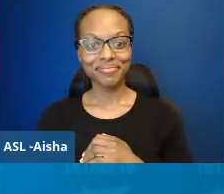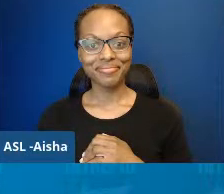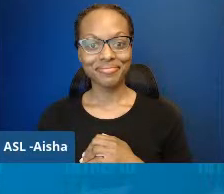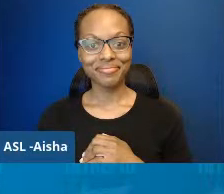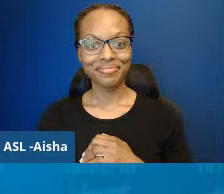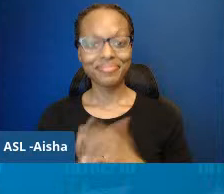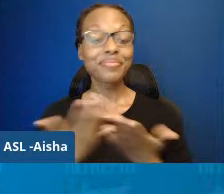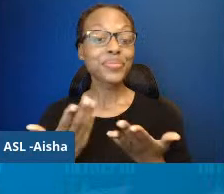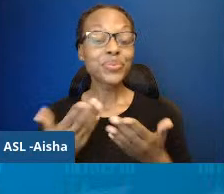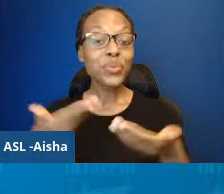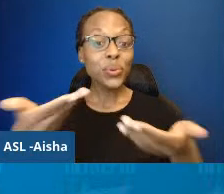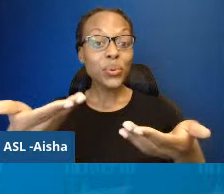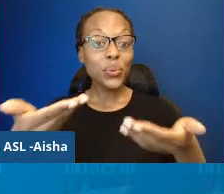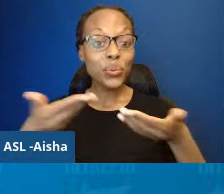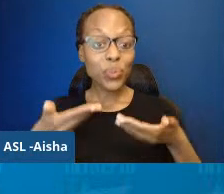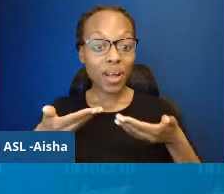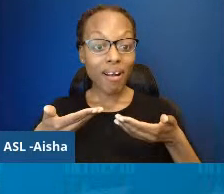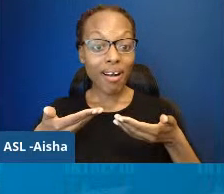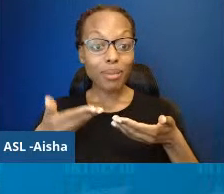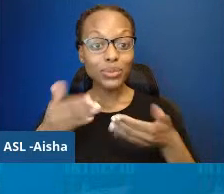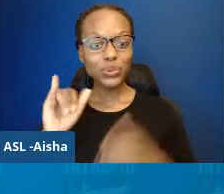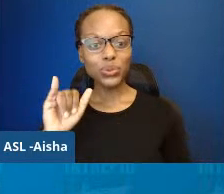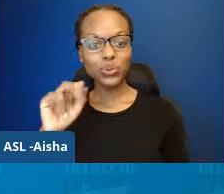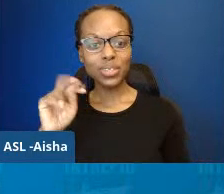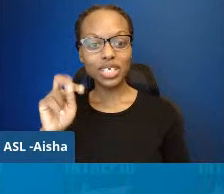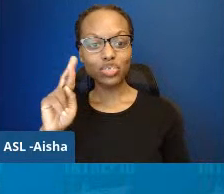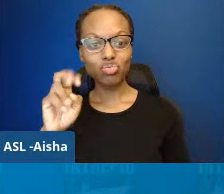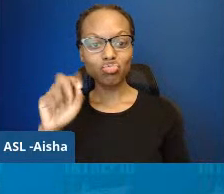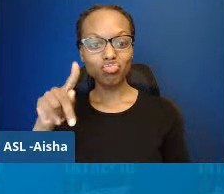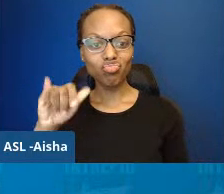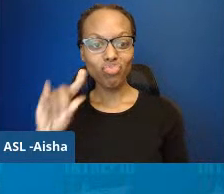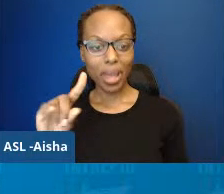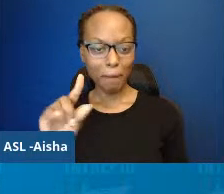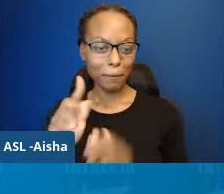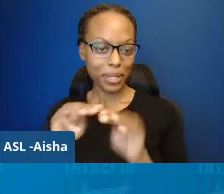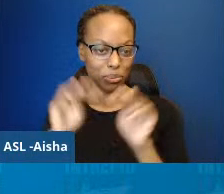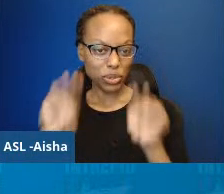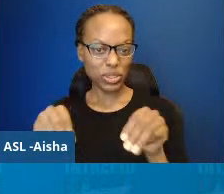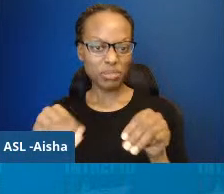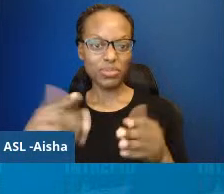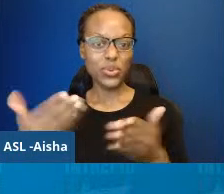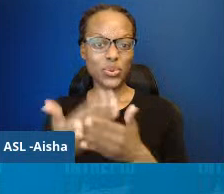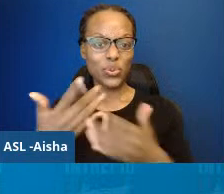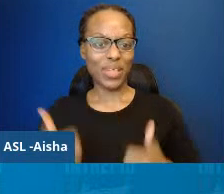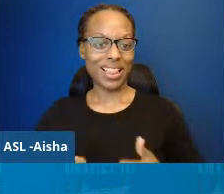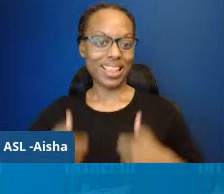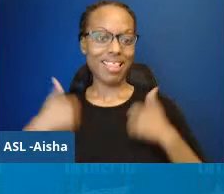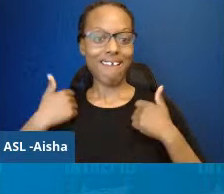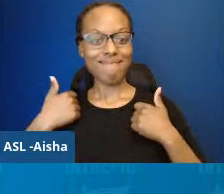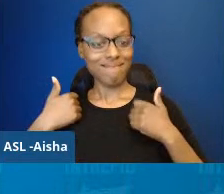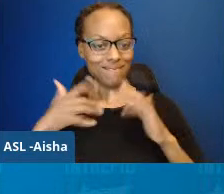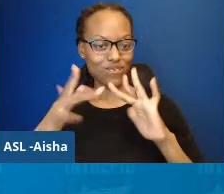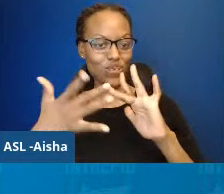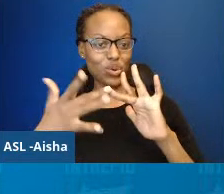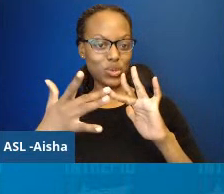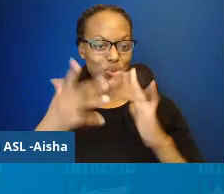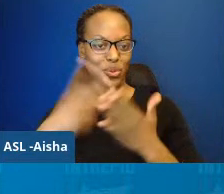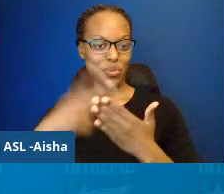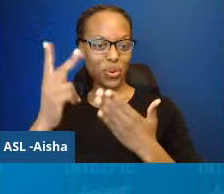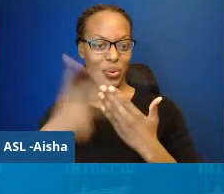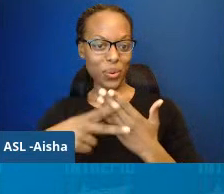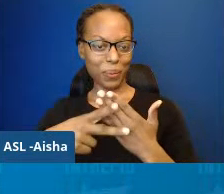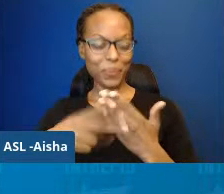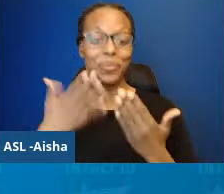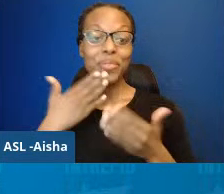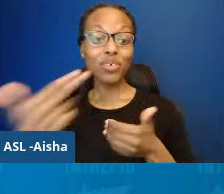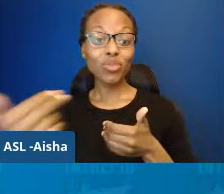So welcome to the Intrepid Museum's new live virtual programming. Thank you for joining us, and we look forward to hearing your